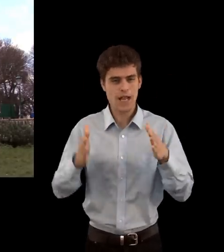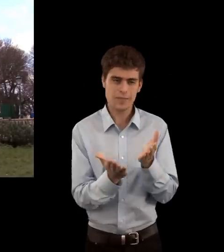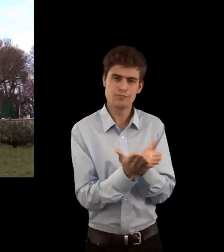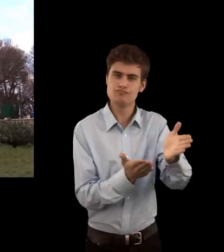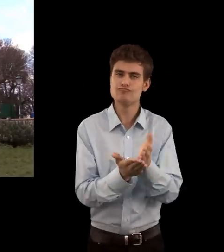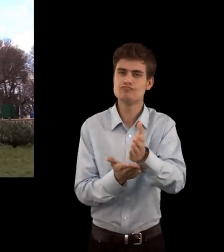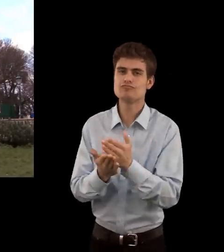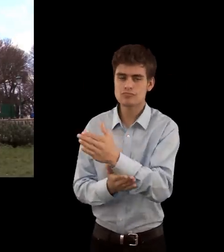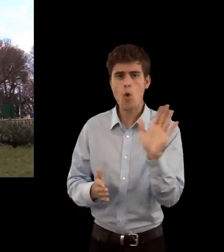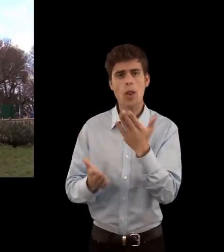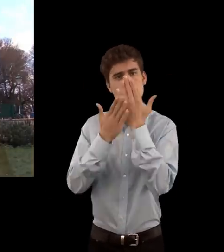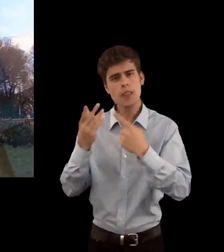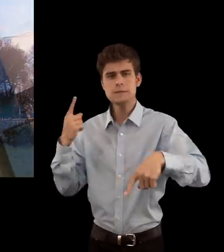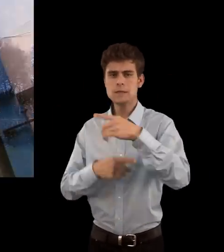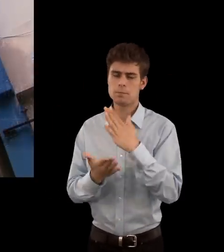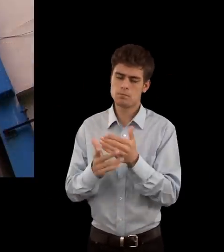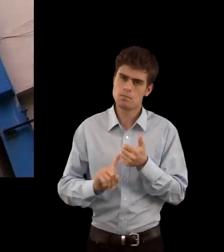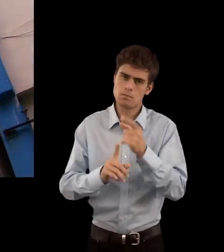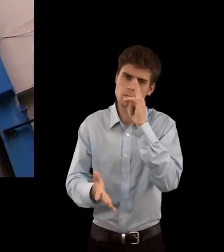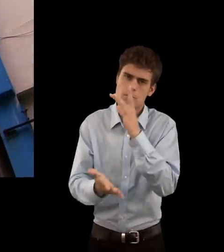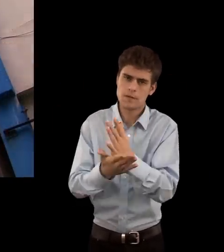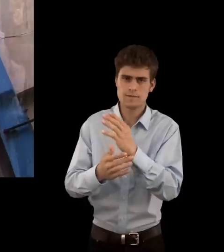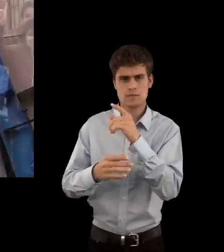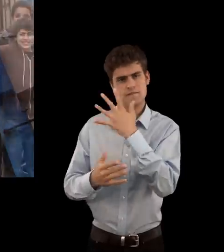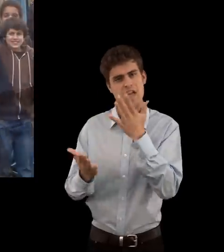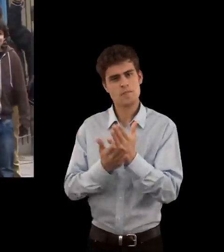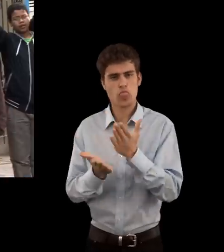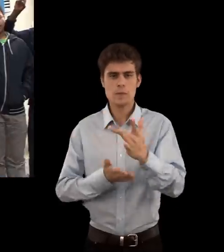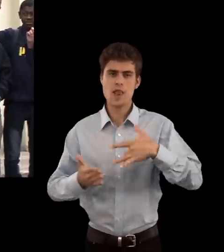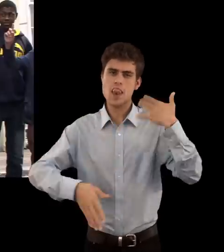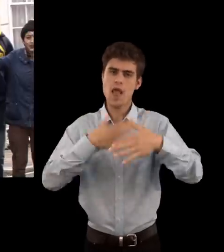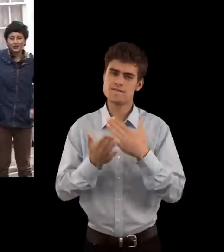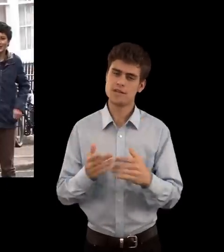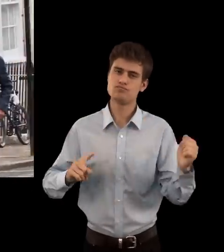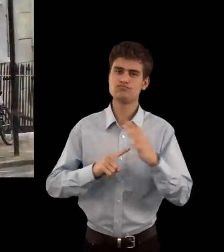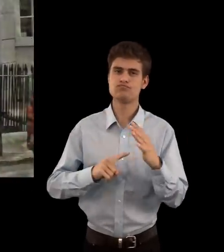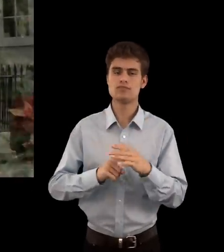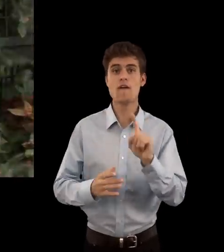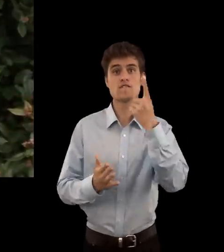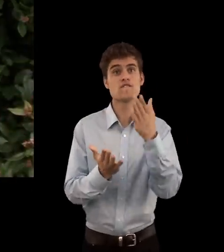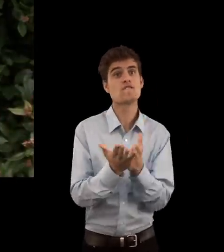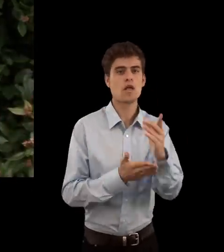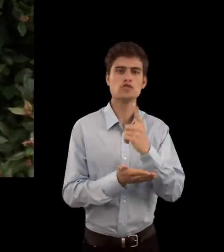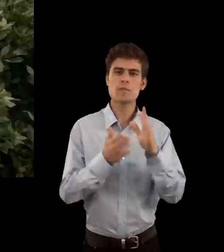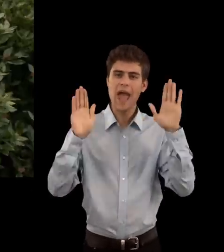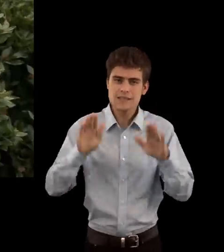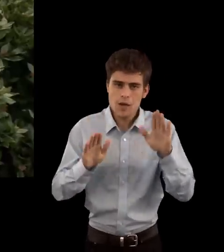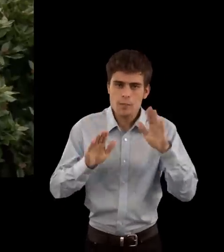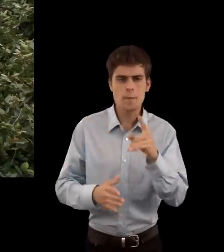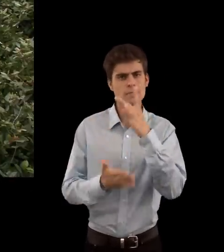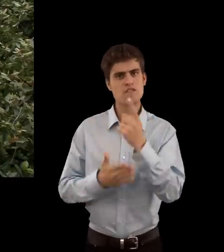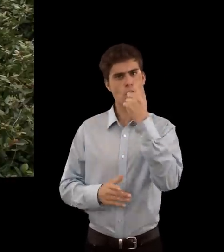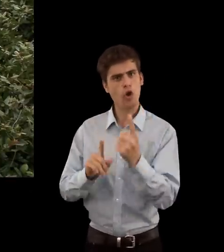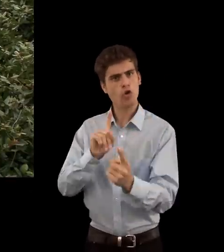strive to embrace these five pillars throughout their lives. The first pillar of Islam is the belief in one God and all the Prophets from Adam and